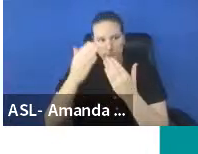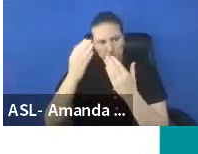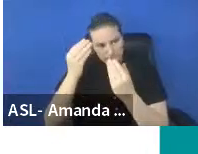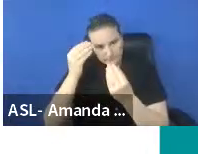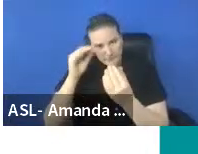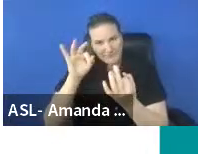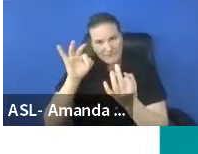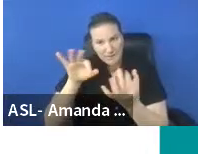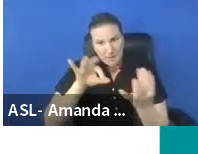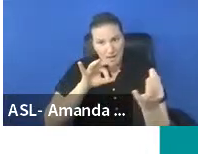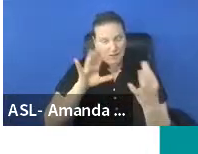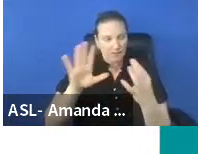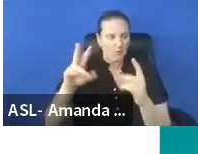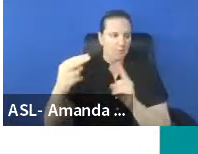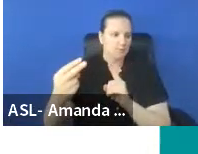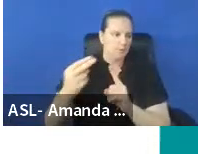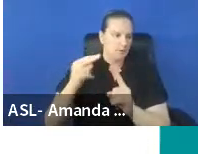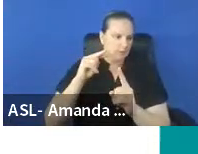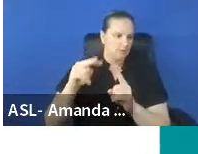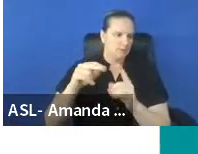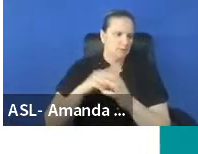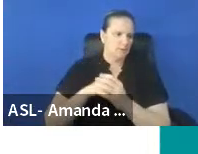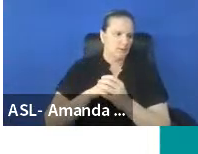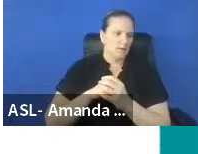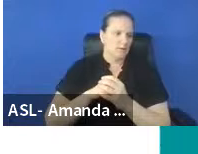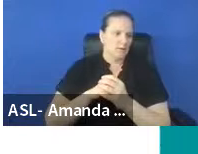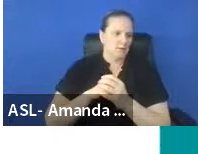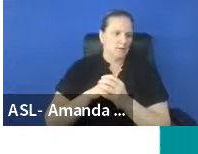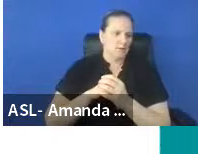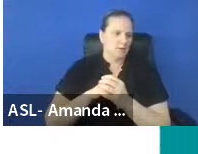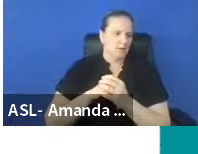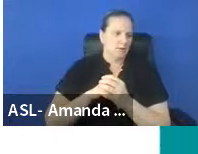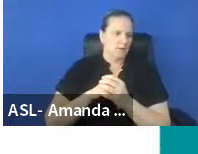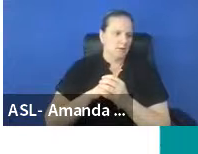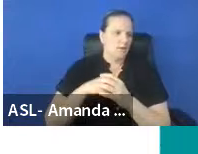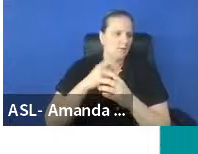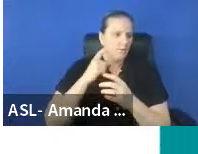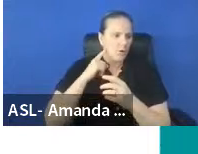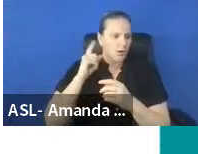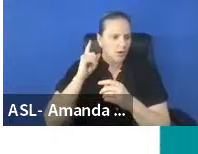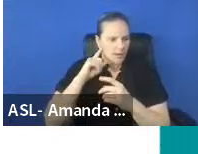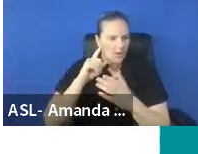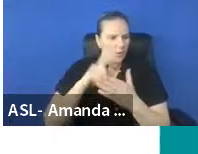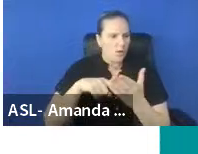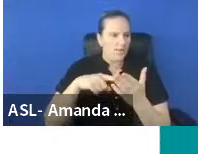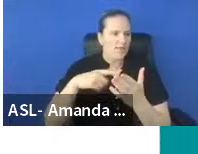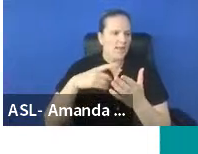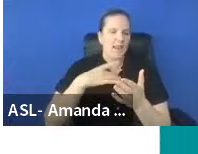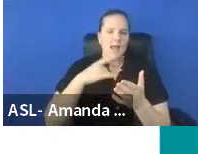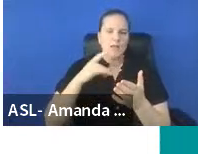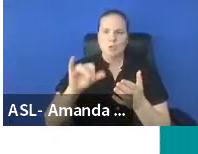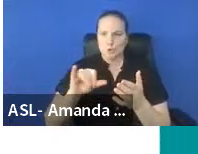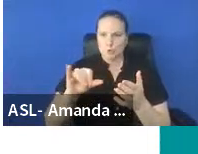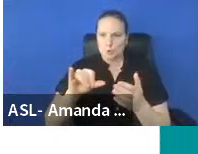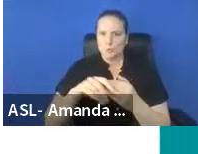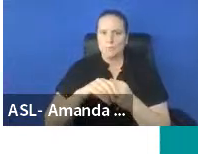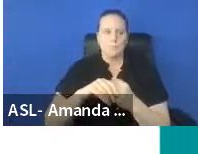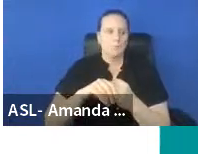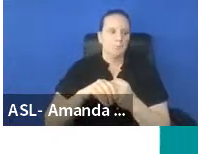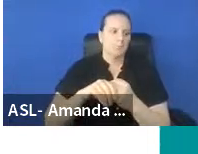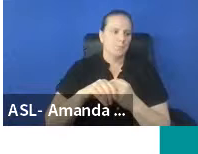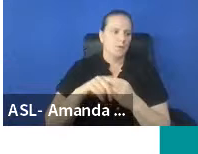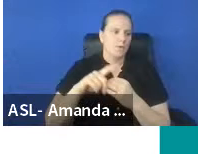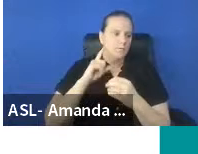the public's perception, their concerns, and also hear what they liked as well. And so for many